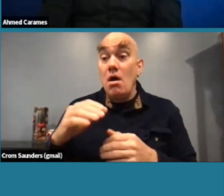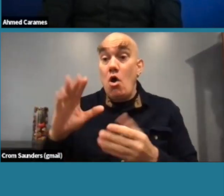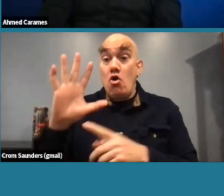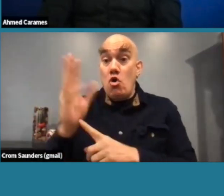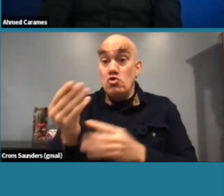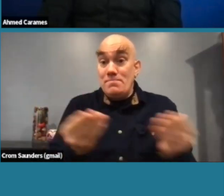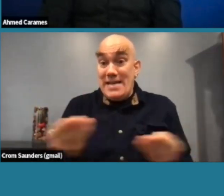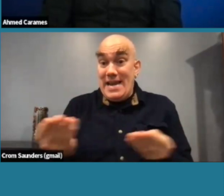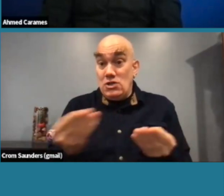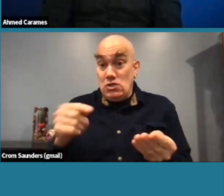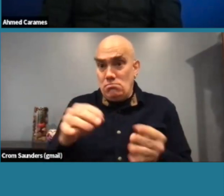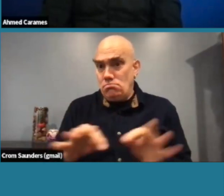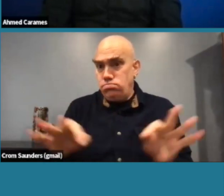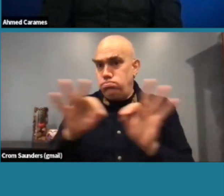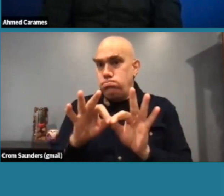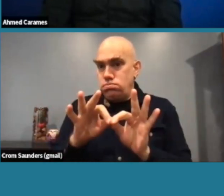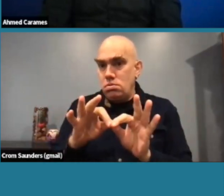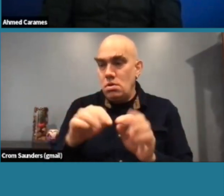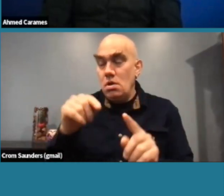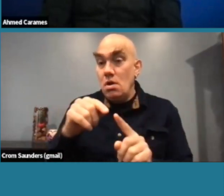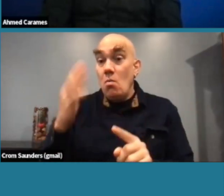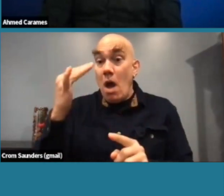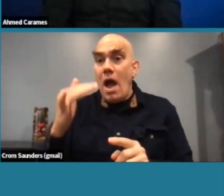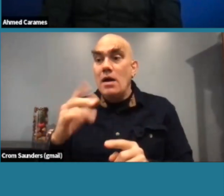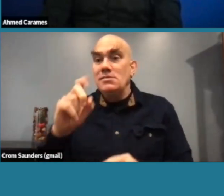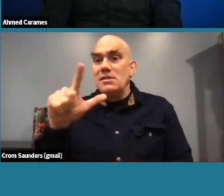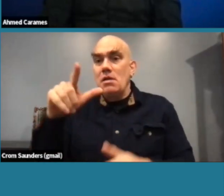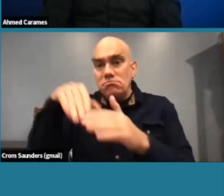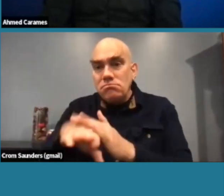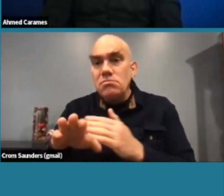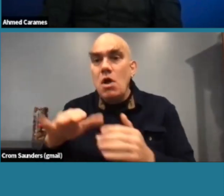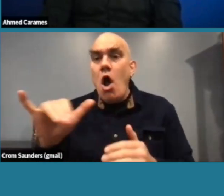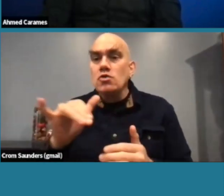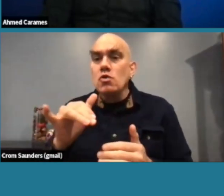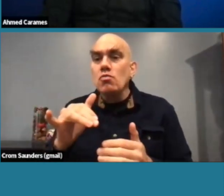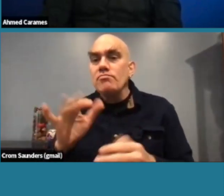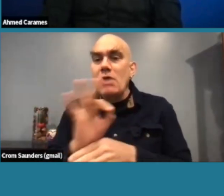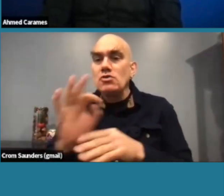And I'll go ahead and talk about some of these things that we see on the slide. For example, cultural mediation.